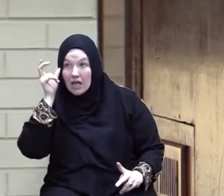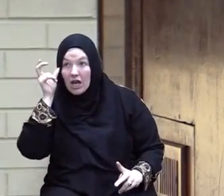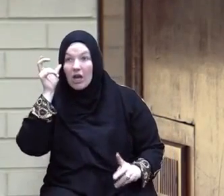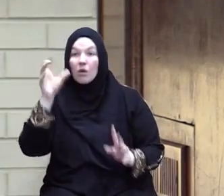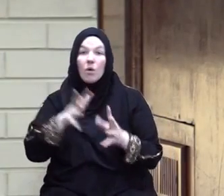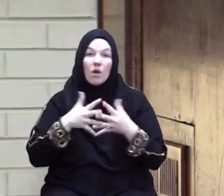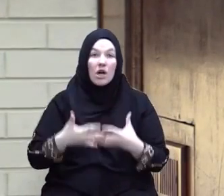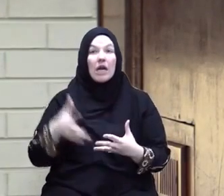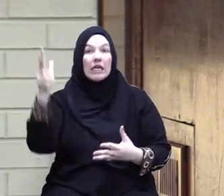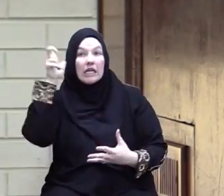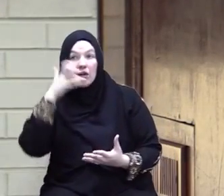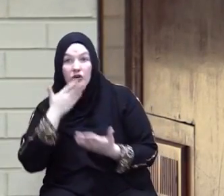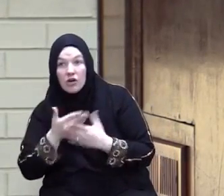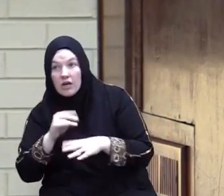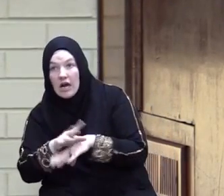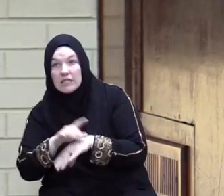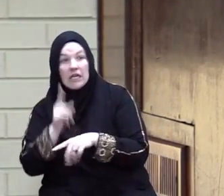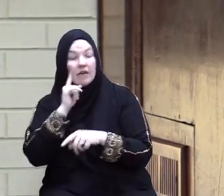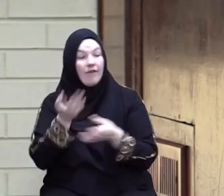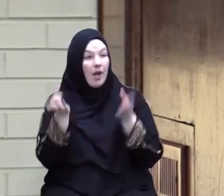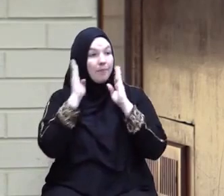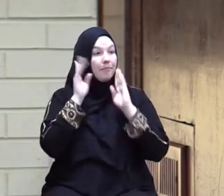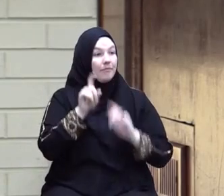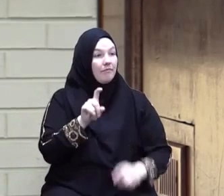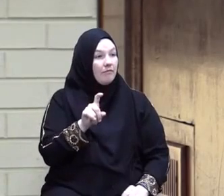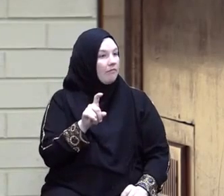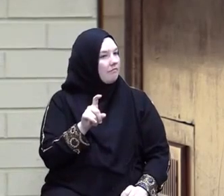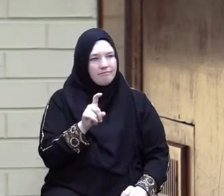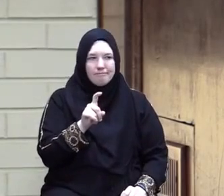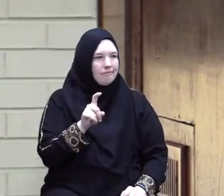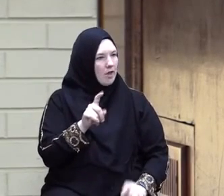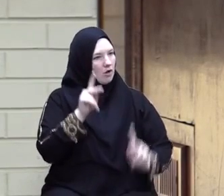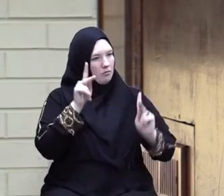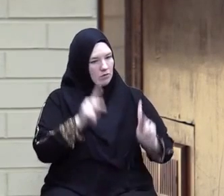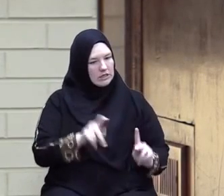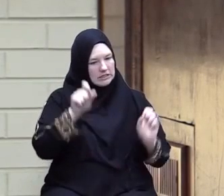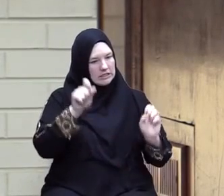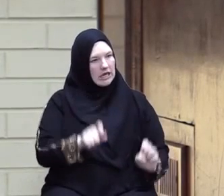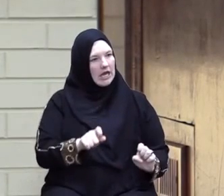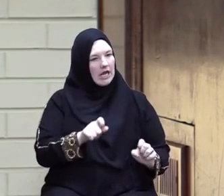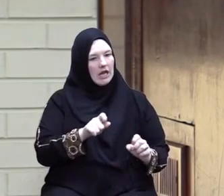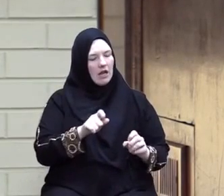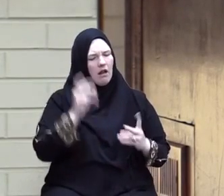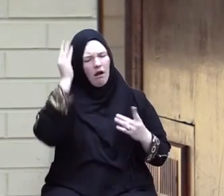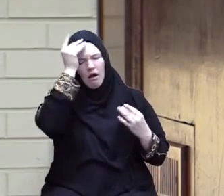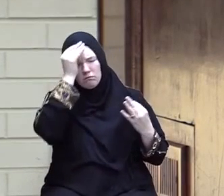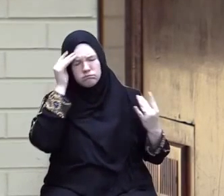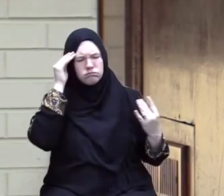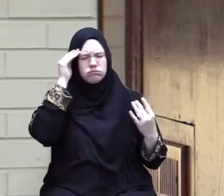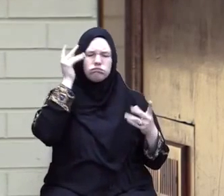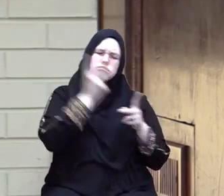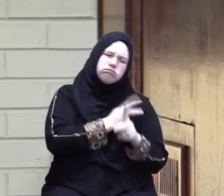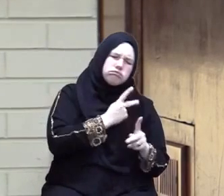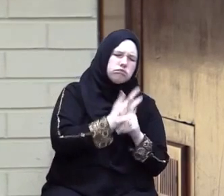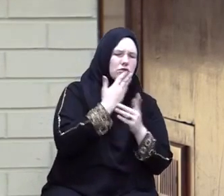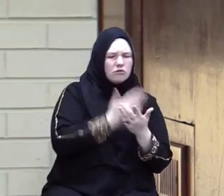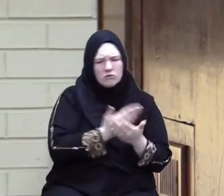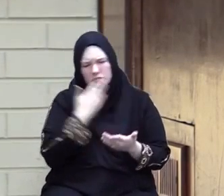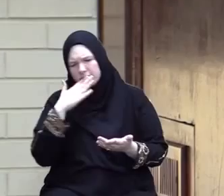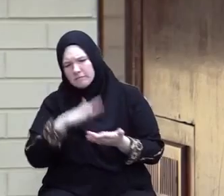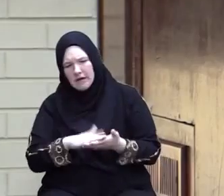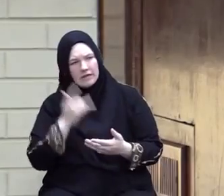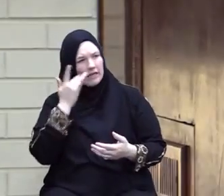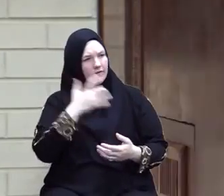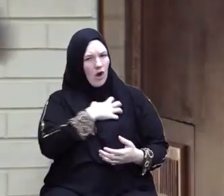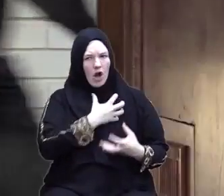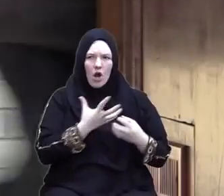on their ears? No. Could a person reflect and think and reason when their heart is sealed? No.